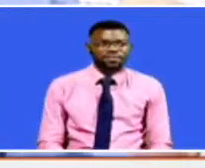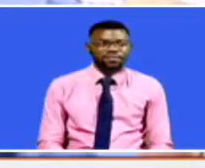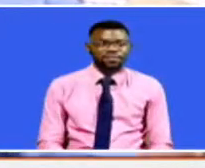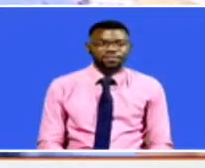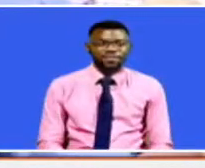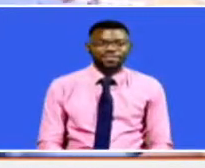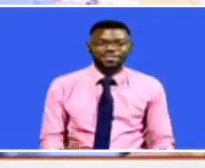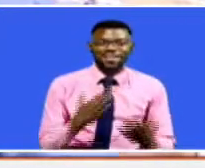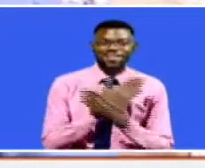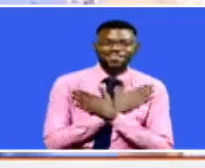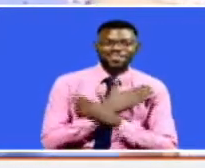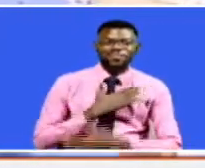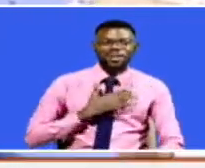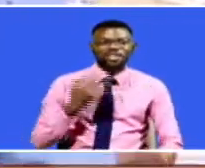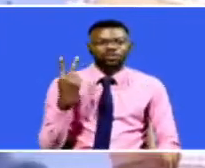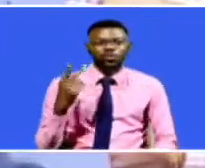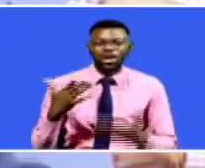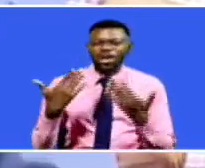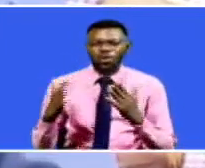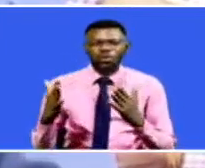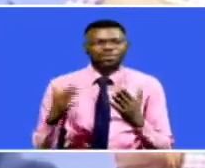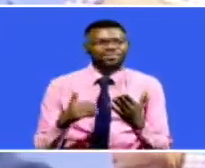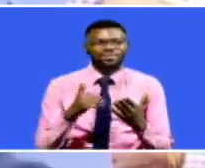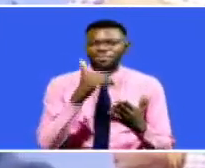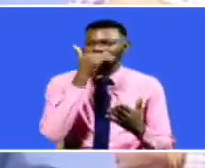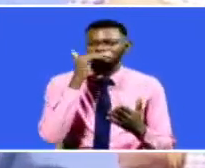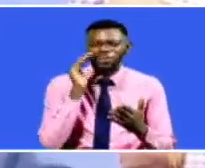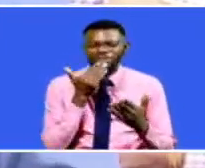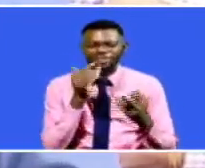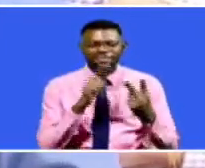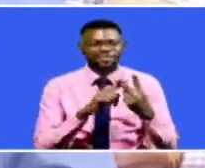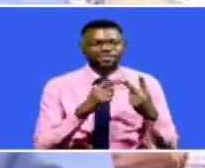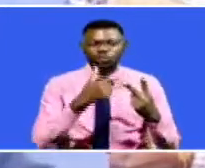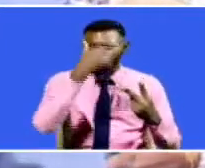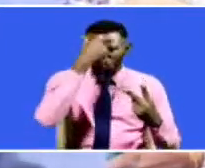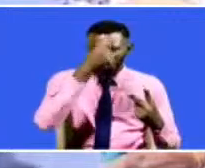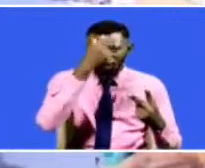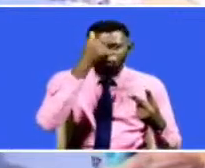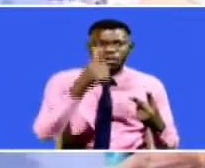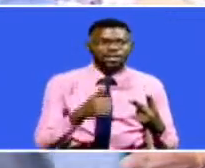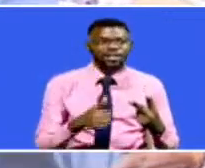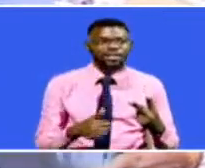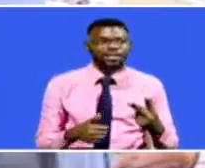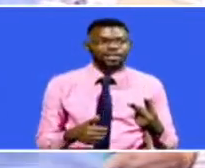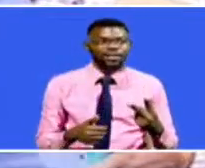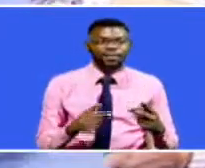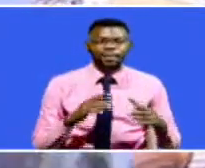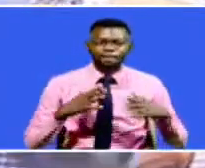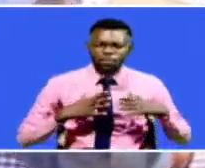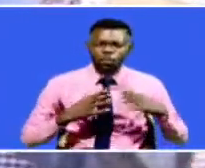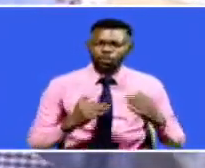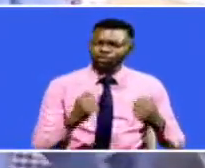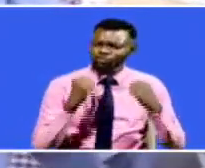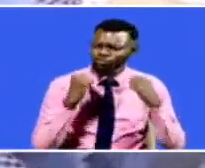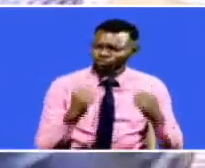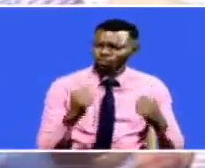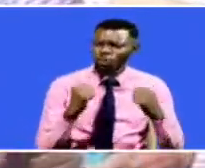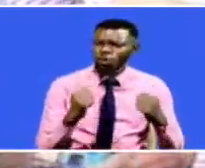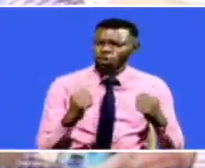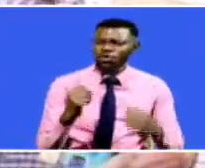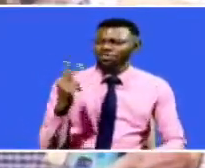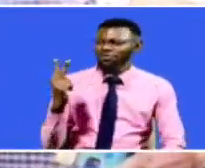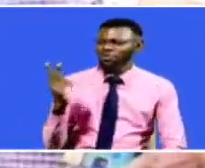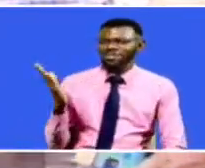wili. Miss Musalia na Weta, nikapata wajasiri wawili wengine